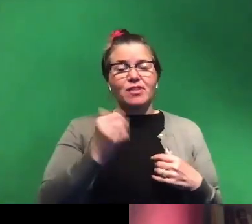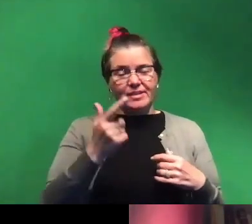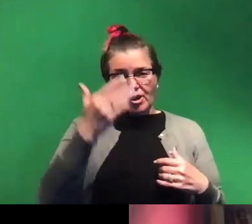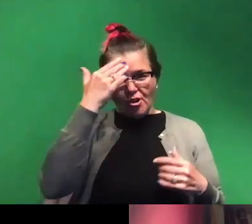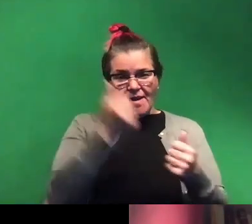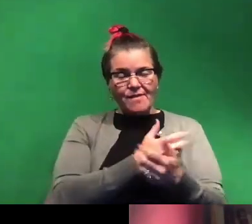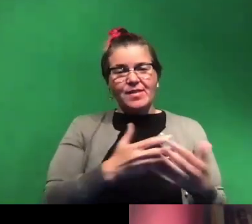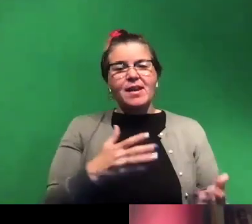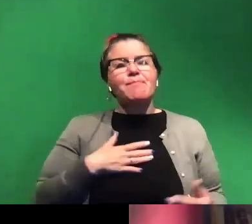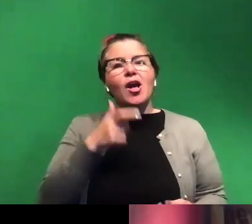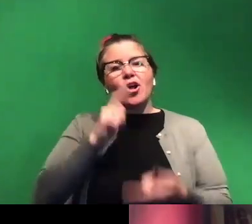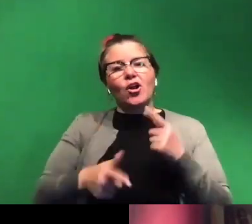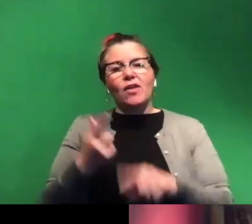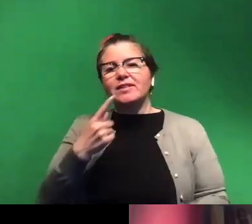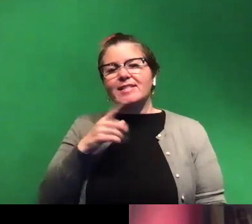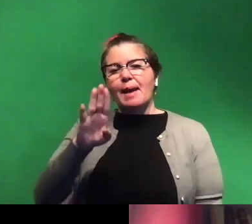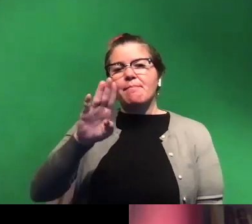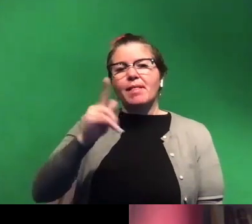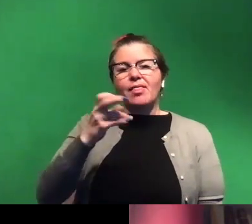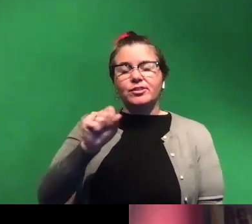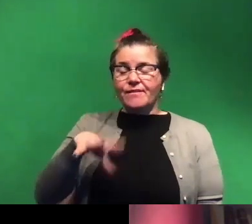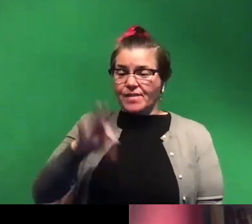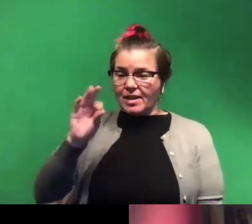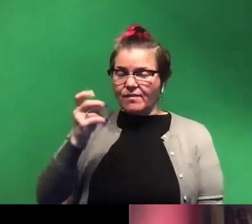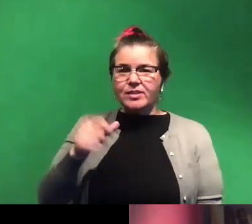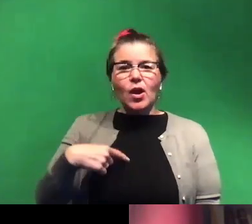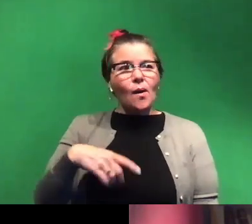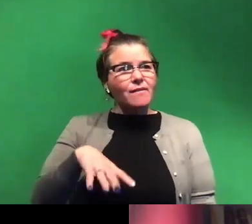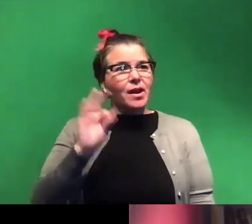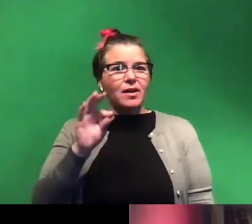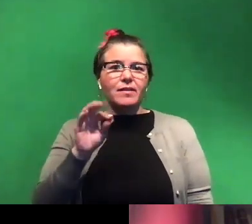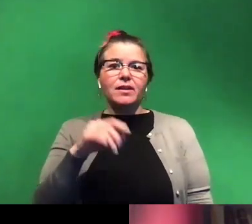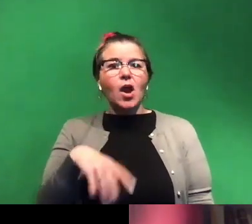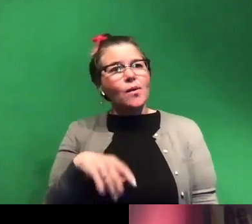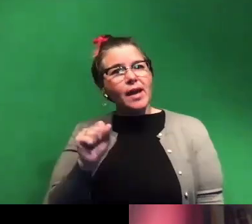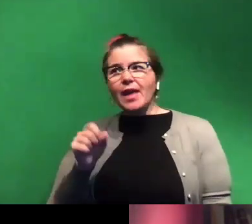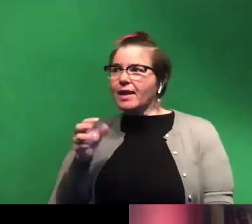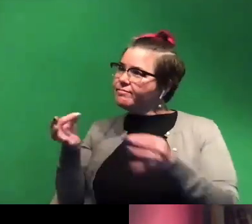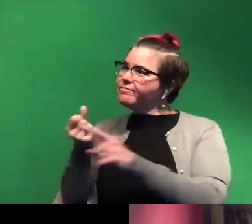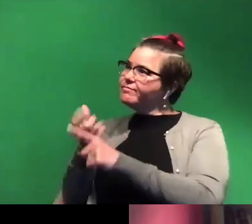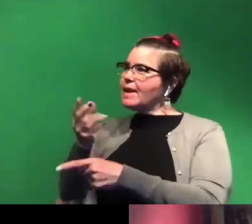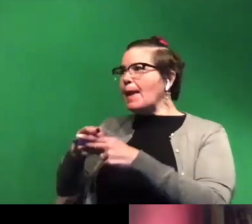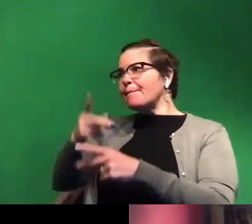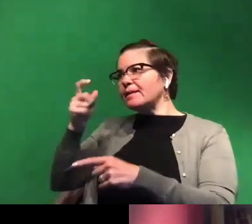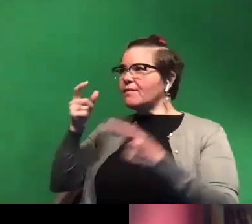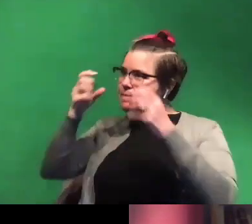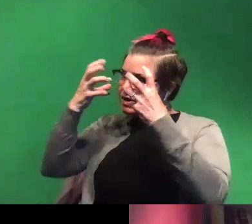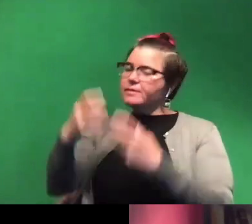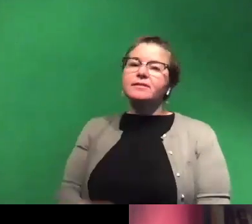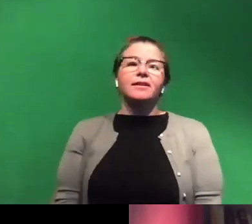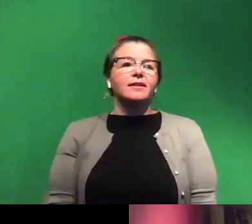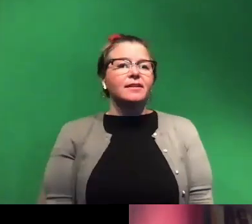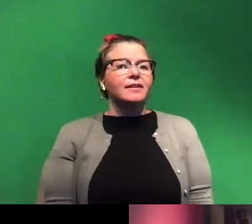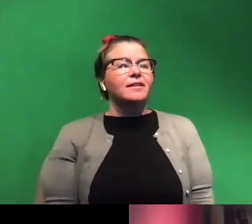my girlfriend swears I'm Blathers. Like whenever she finds a fossil, she's like, "Oh, I got an Ophthalmosaurus." So like, "Okay, yeah, that's an ichthyosaur. It's named because of its big eyes." So like, yeah, Blathers